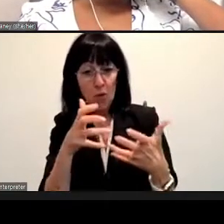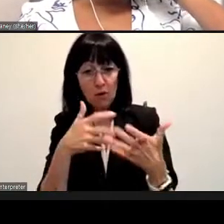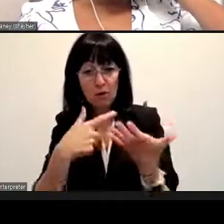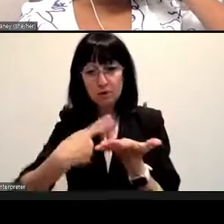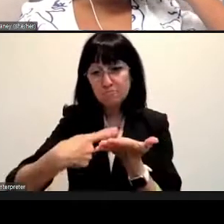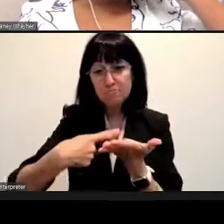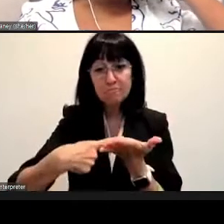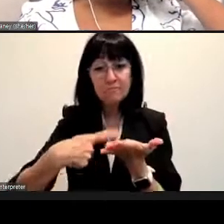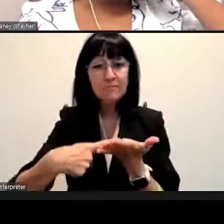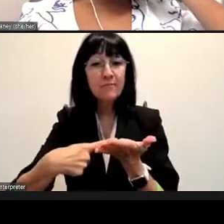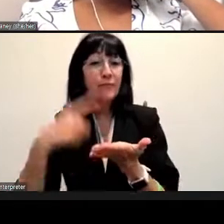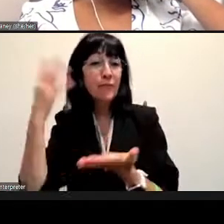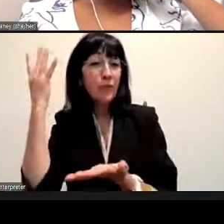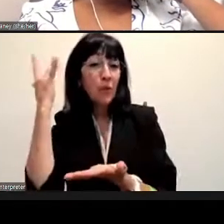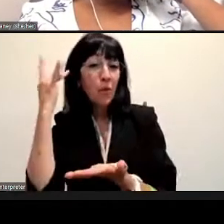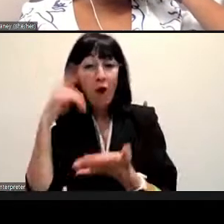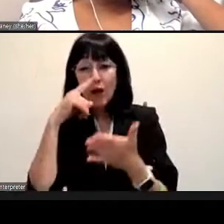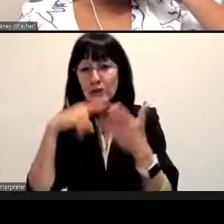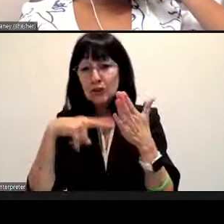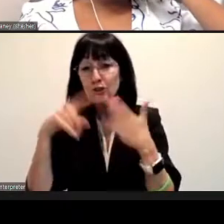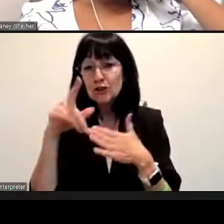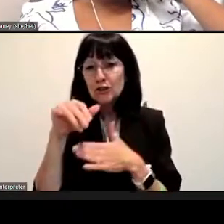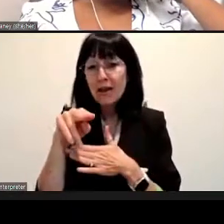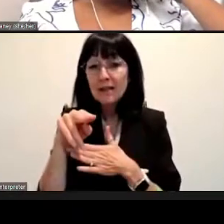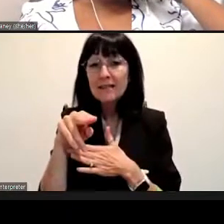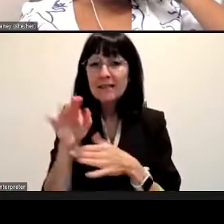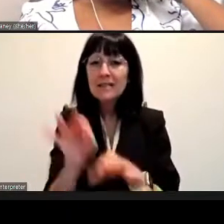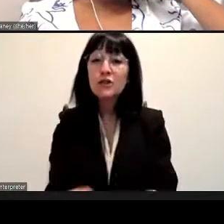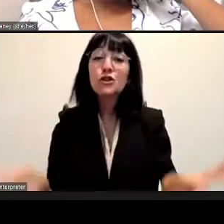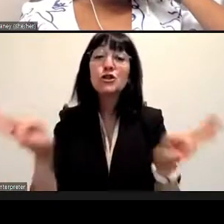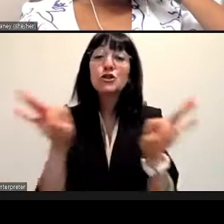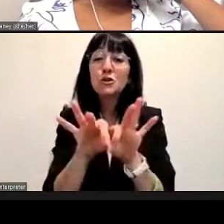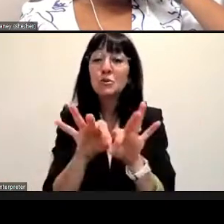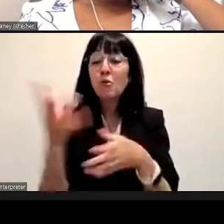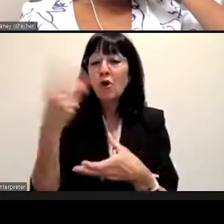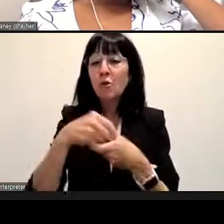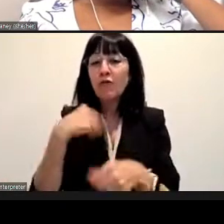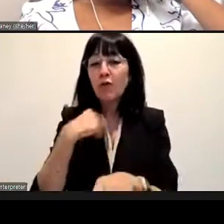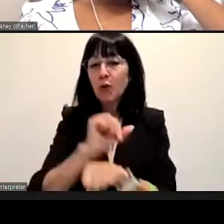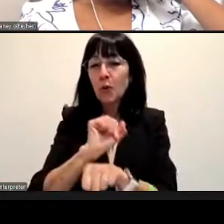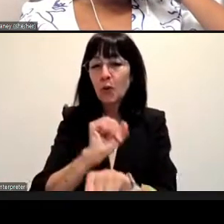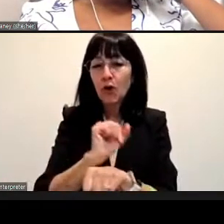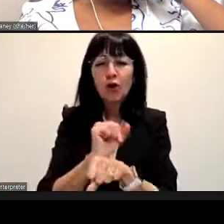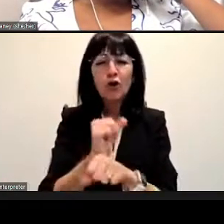why check-ins are important as a part of practice, or what the goal is.